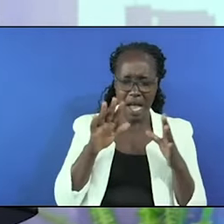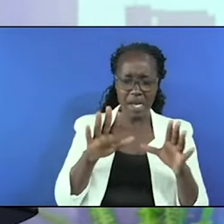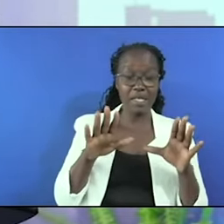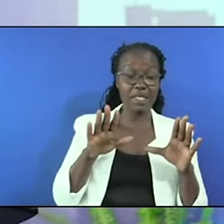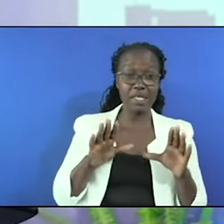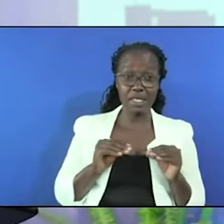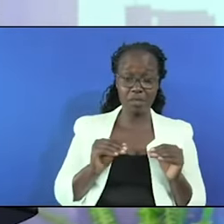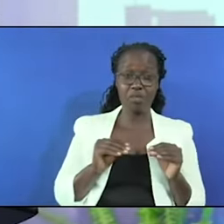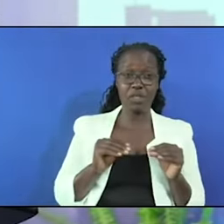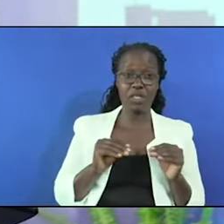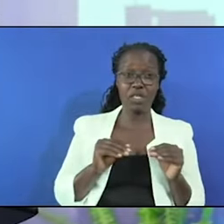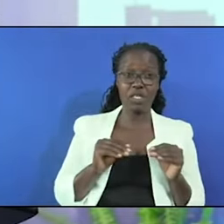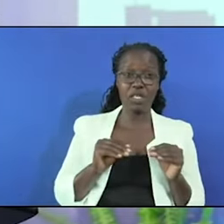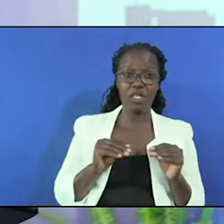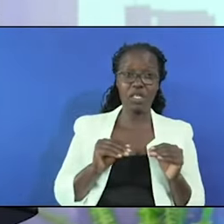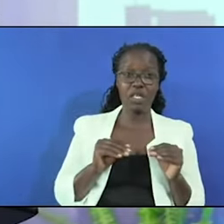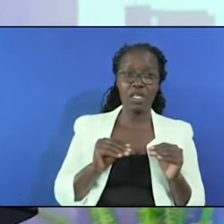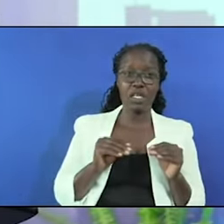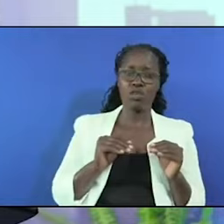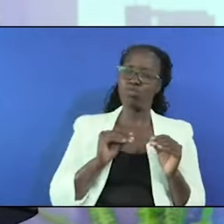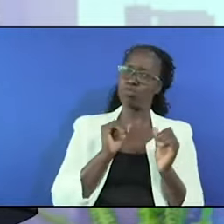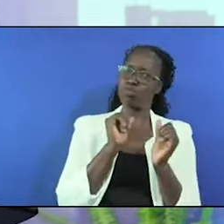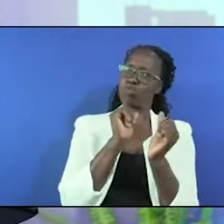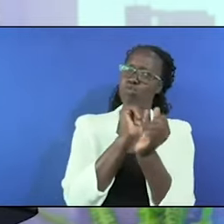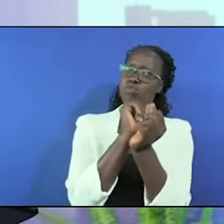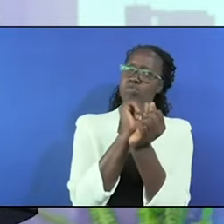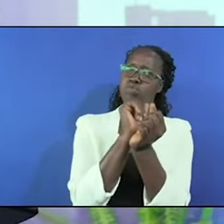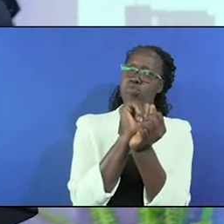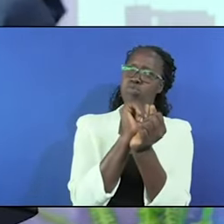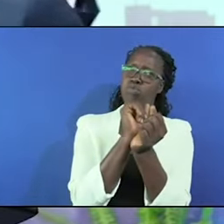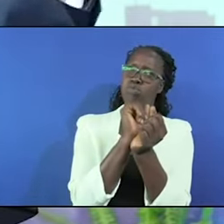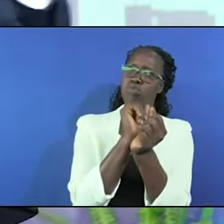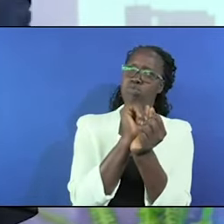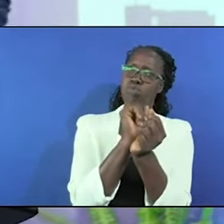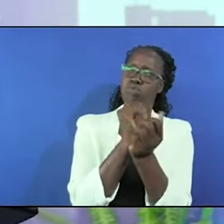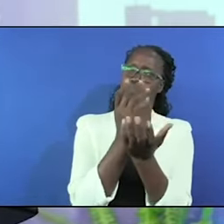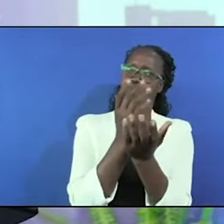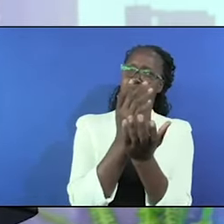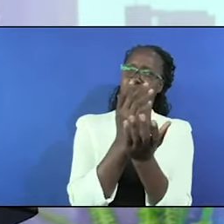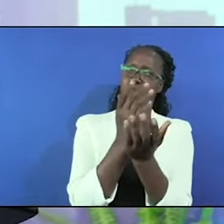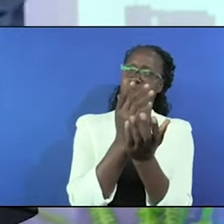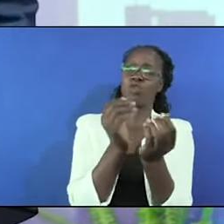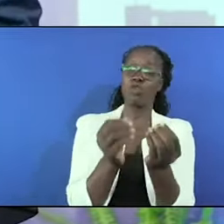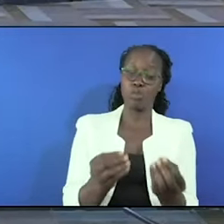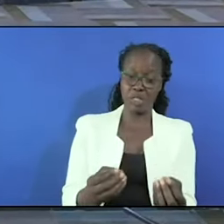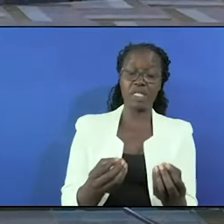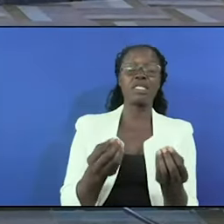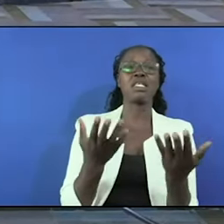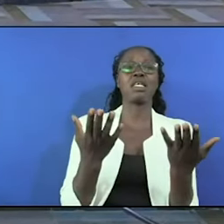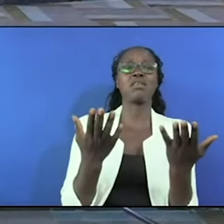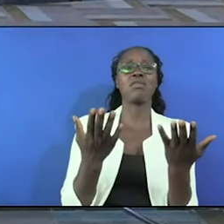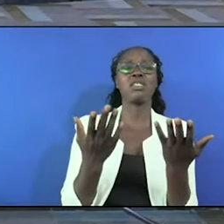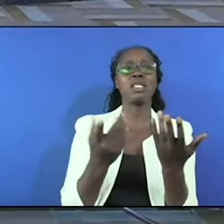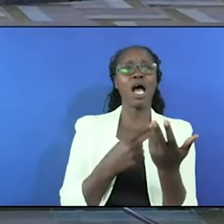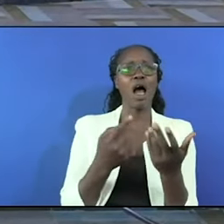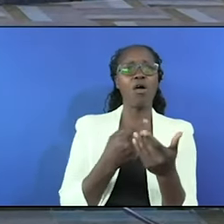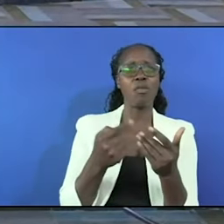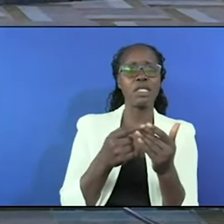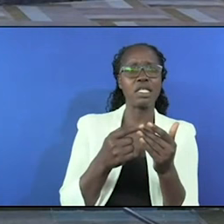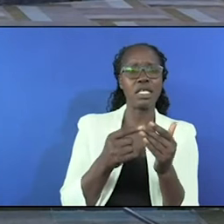accept to bring his hands to be the sacrifice? How many teenagers